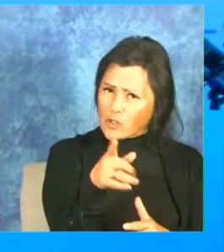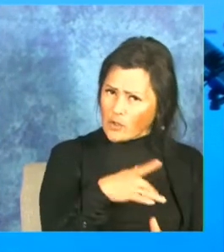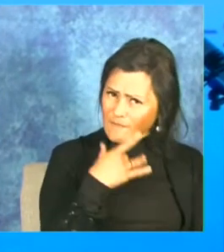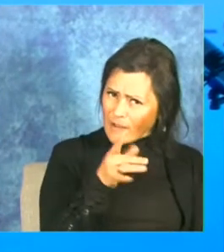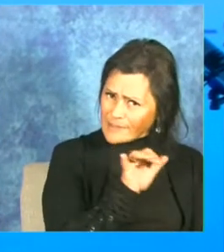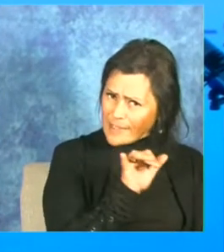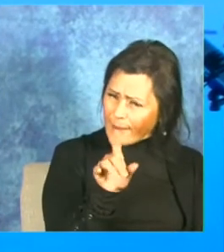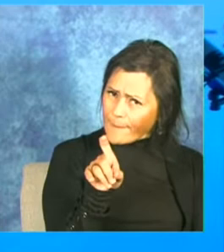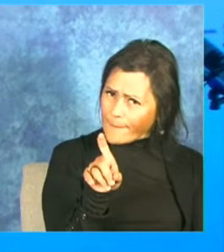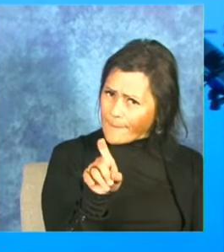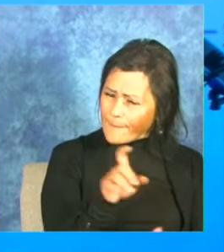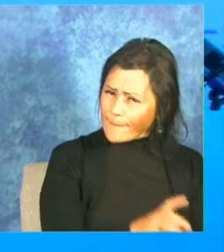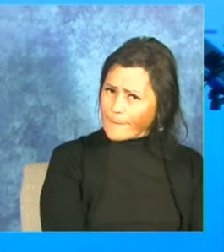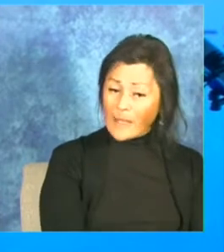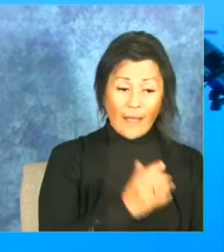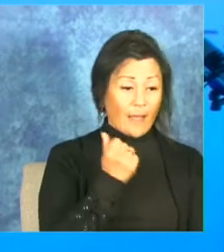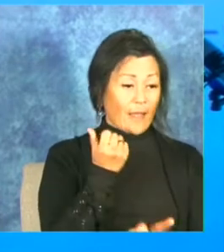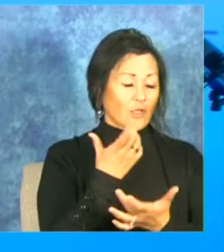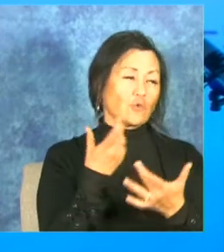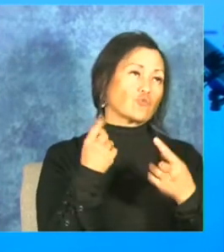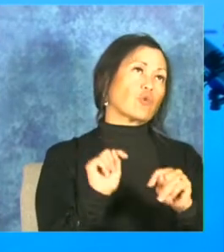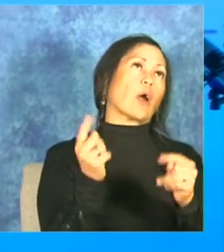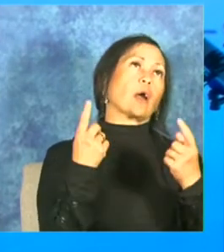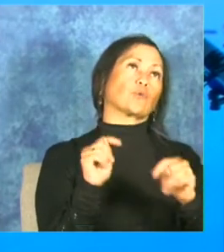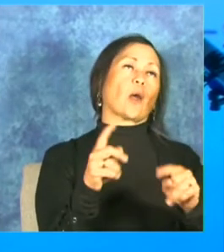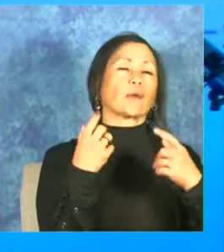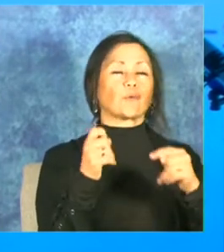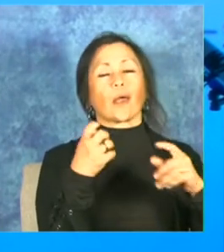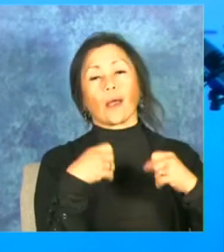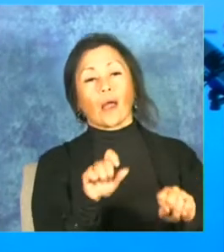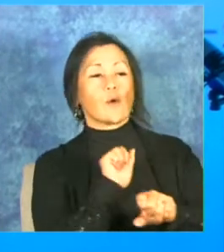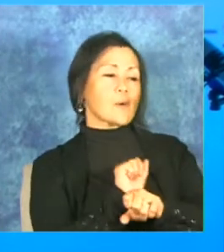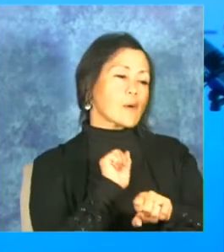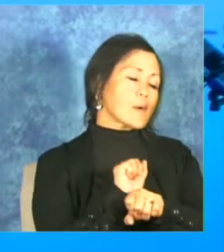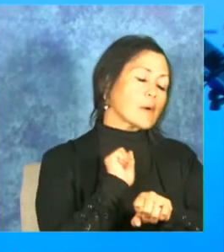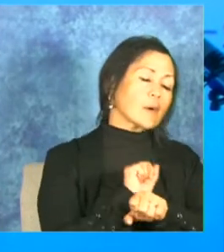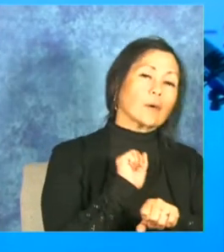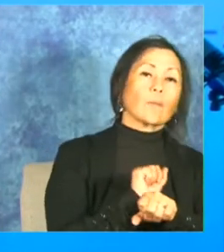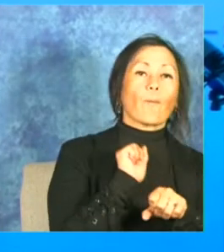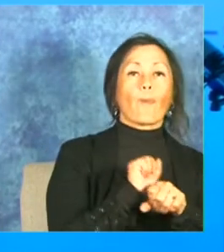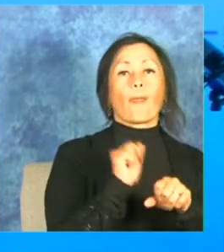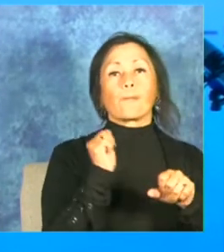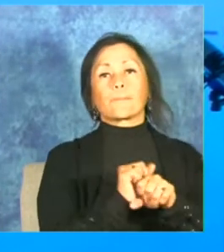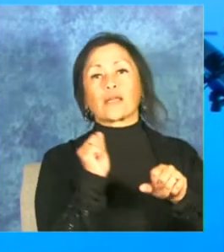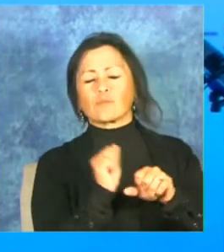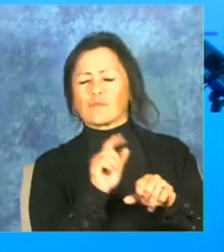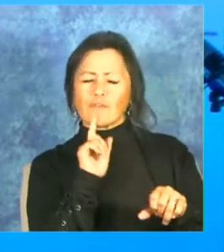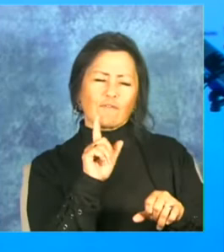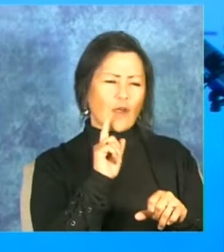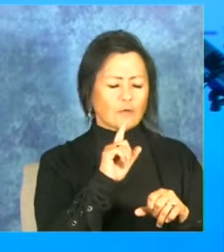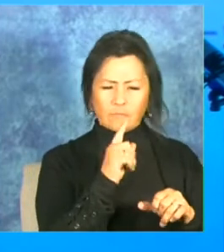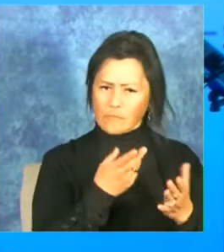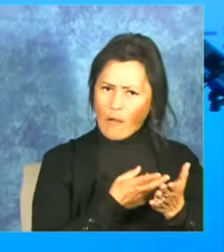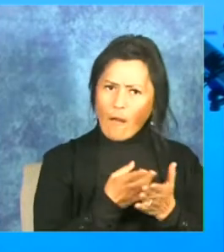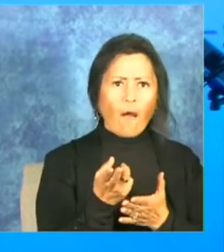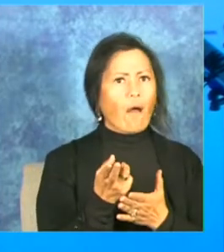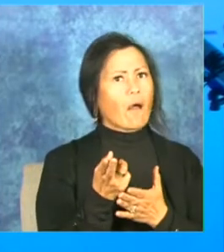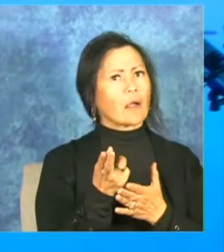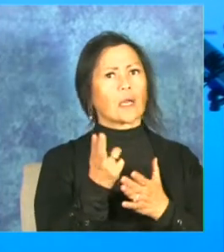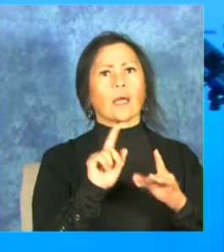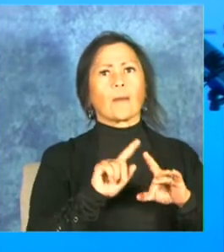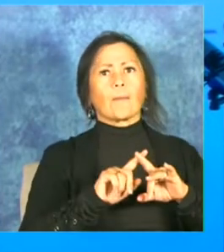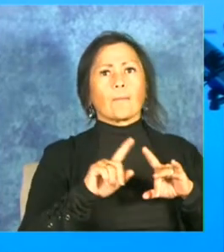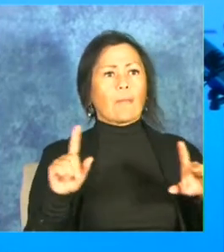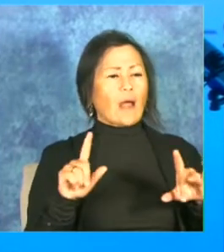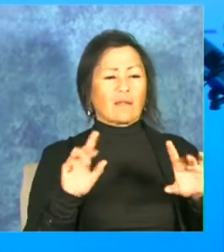felt like this? You've given it your best shot. You've worked hard. You've been diligent. But you have